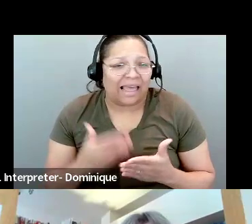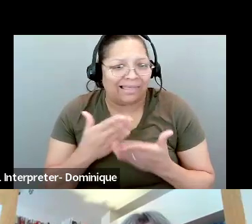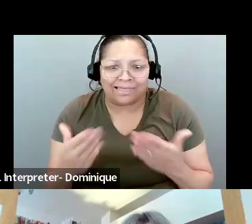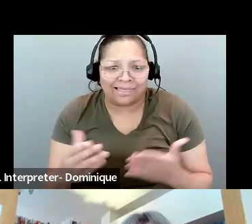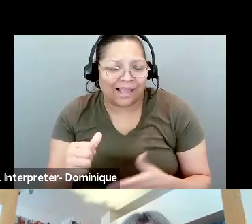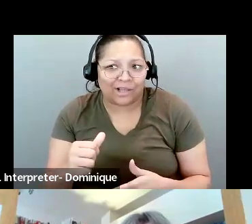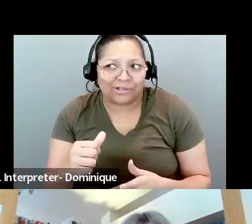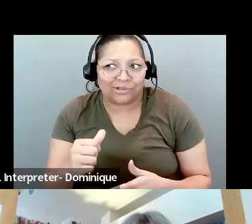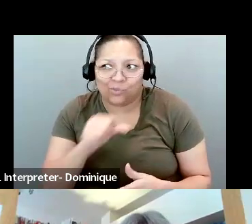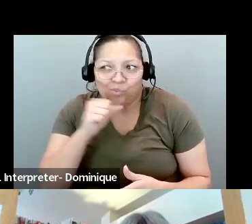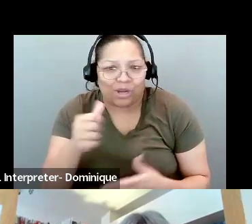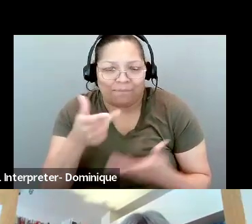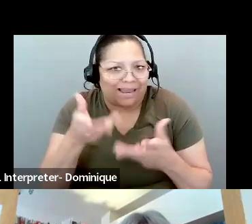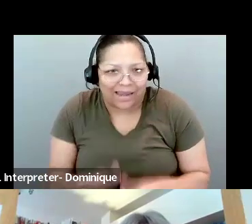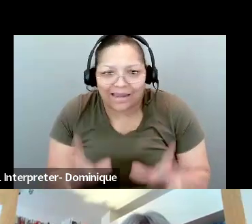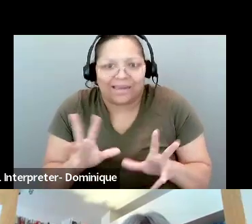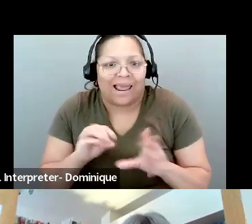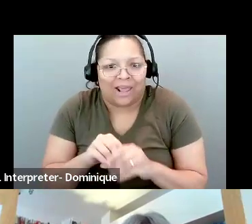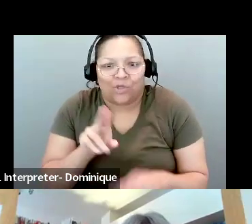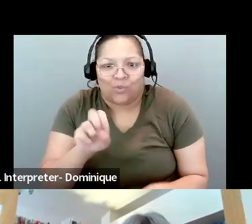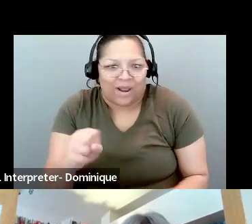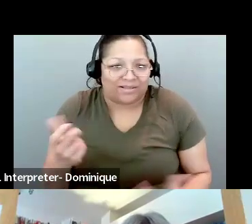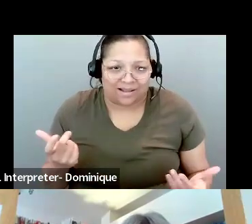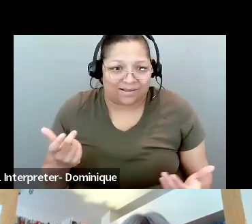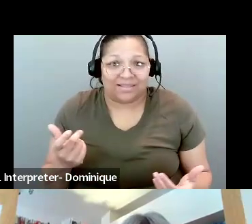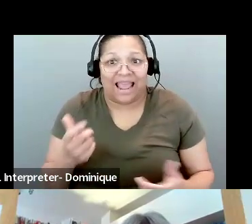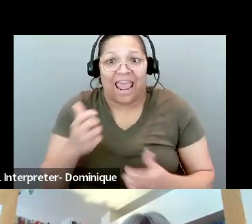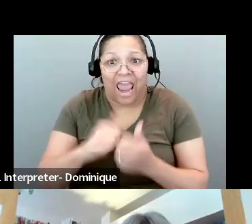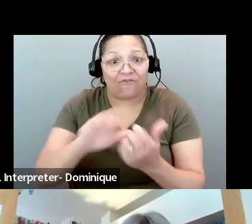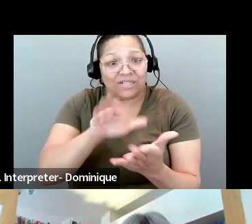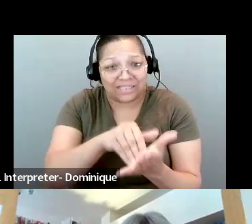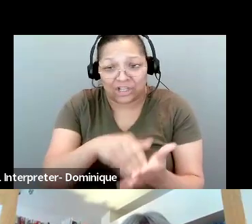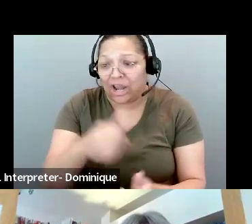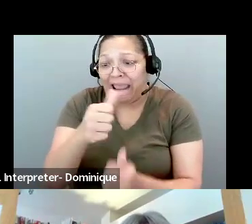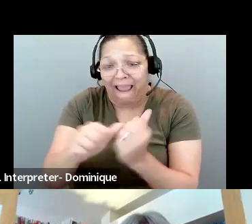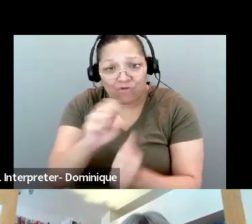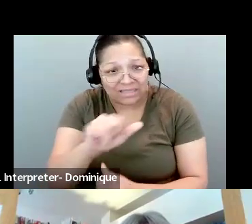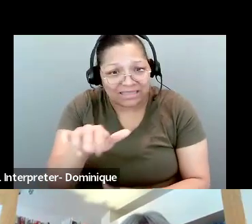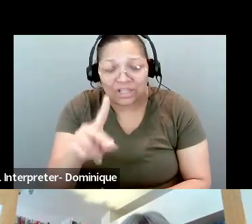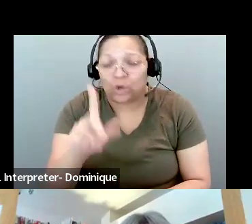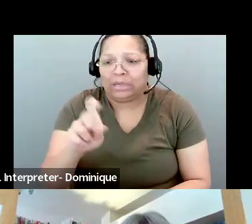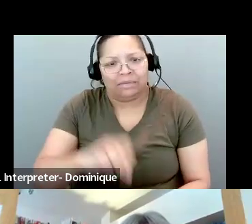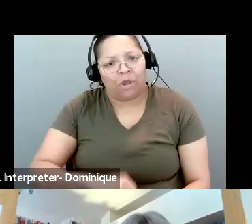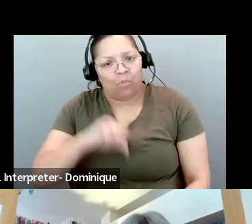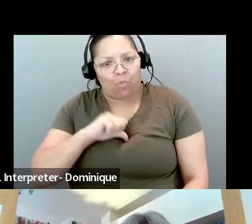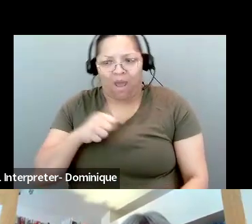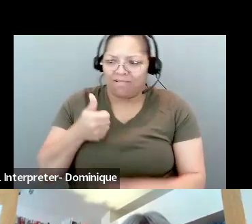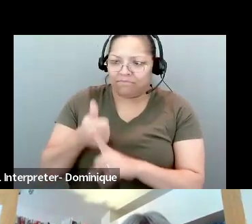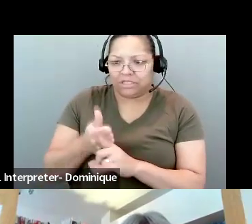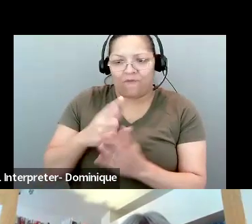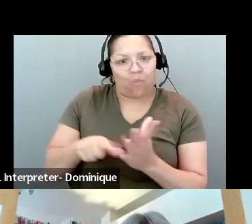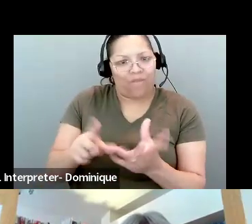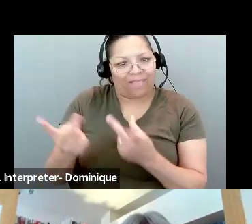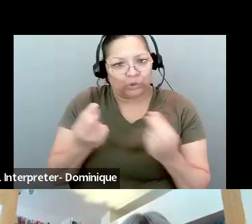not be getting done in the United States. So, I mean, every center and every silk has to be very proud of themselves and what they do.